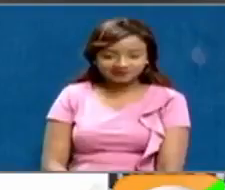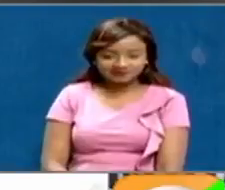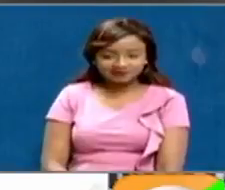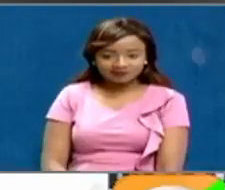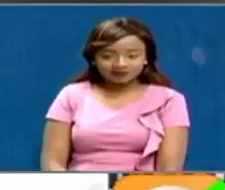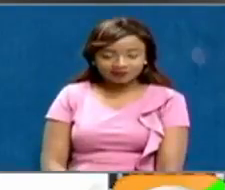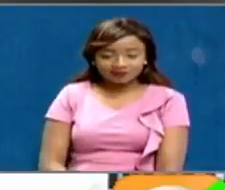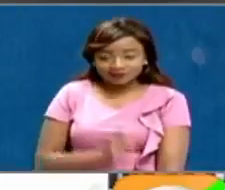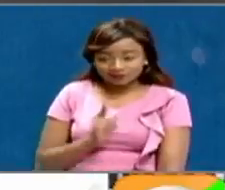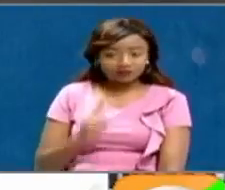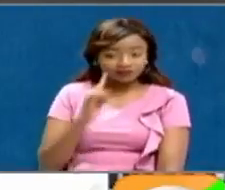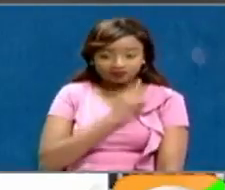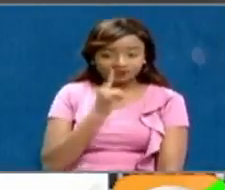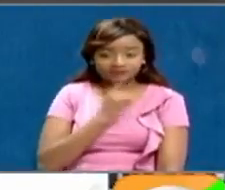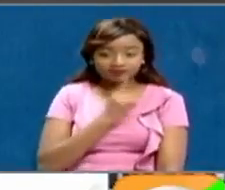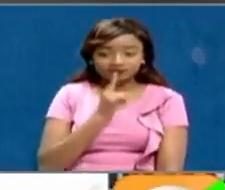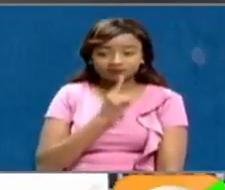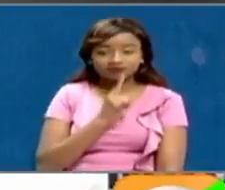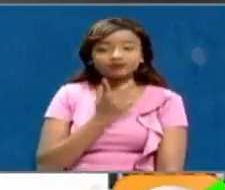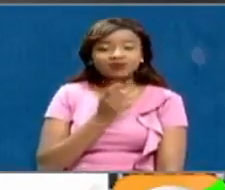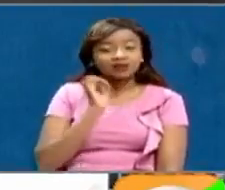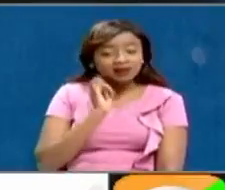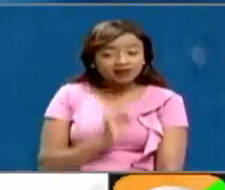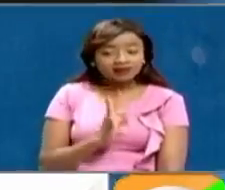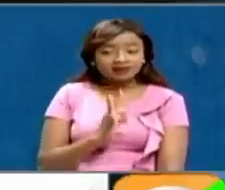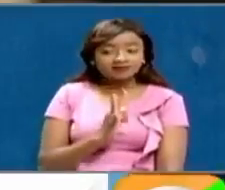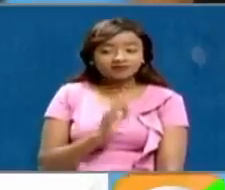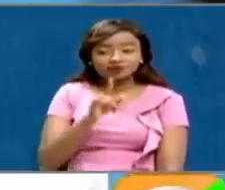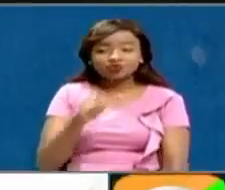of infection. Improper disposal.